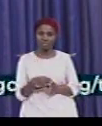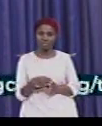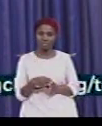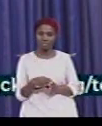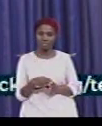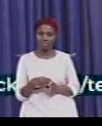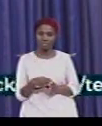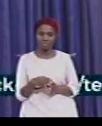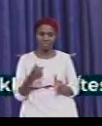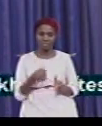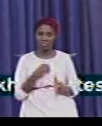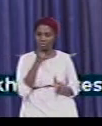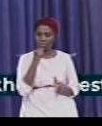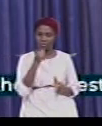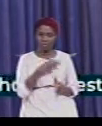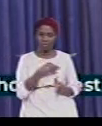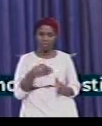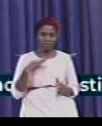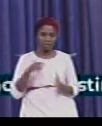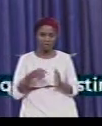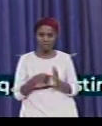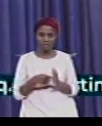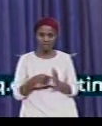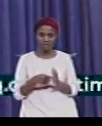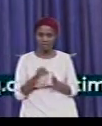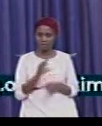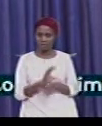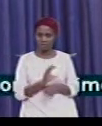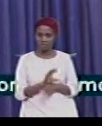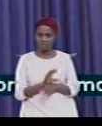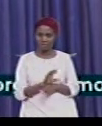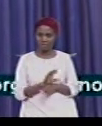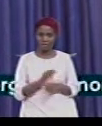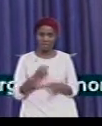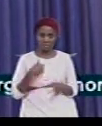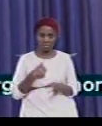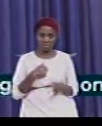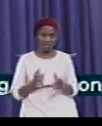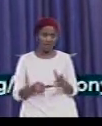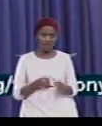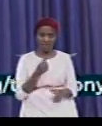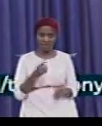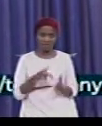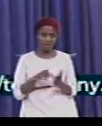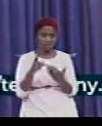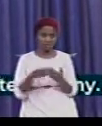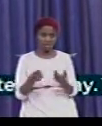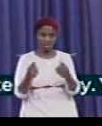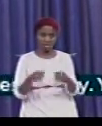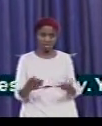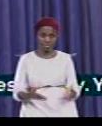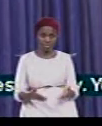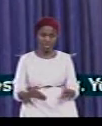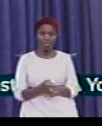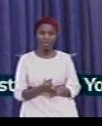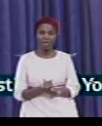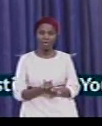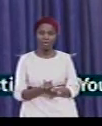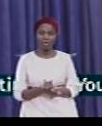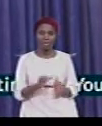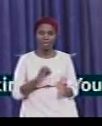of this church. This is my first crusade, actually, where I've been. I